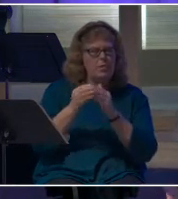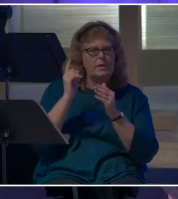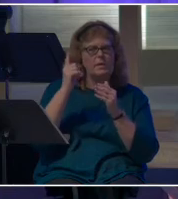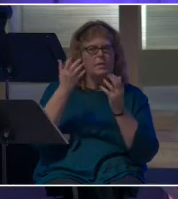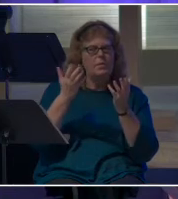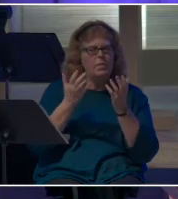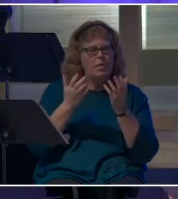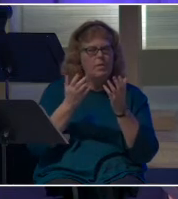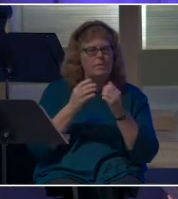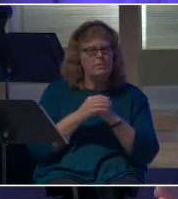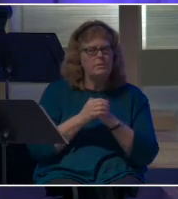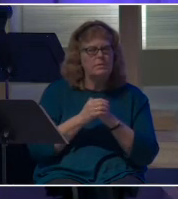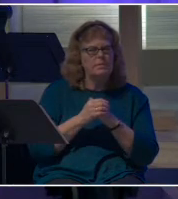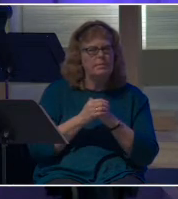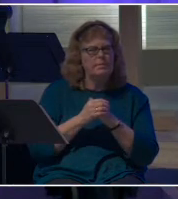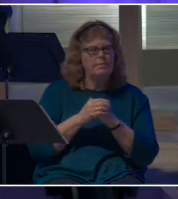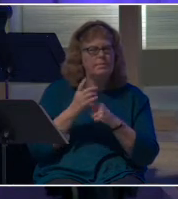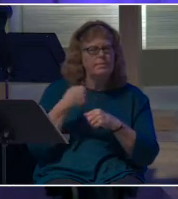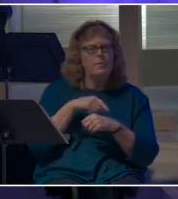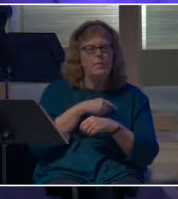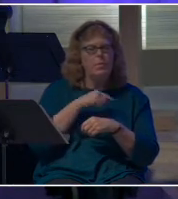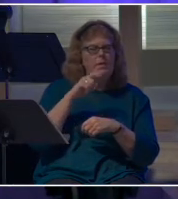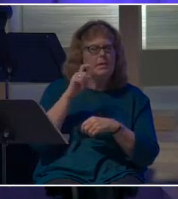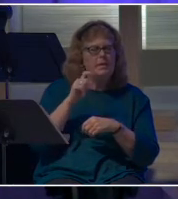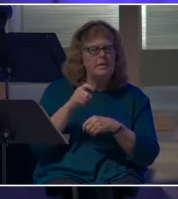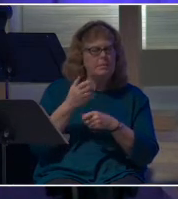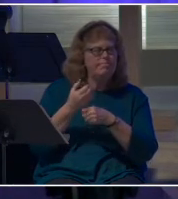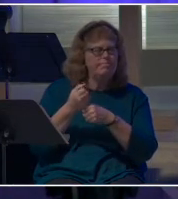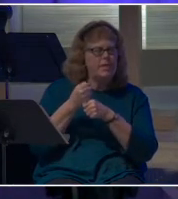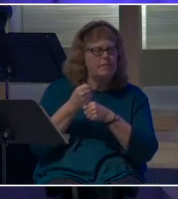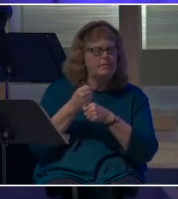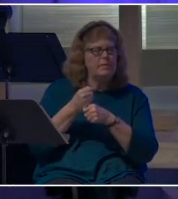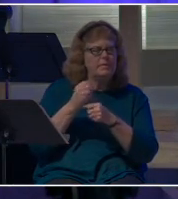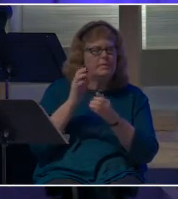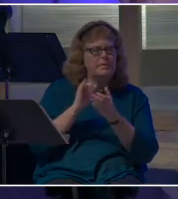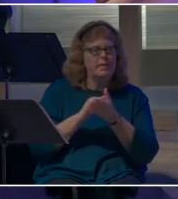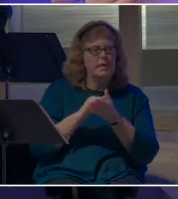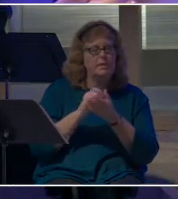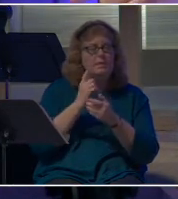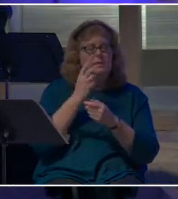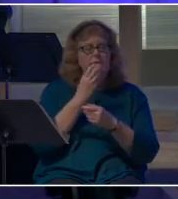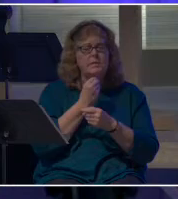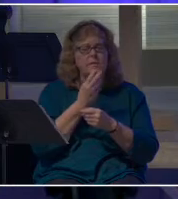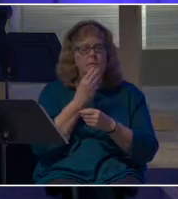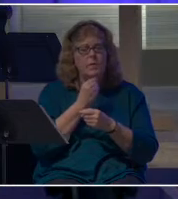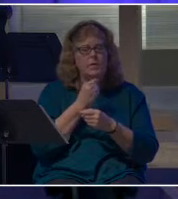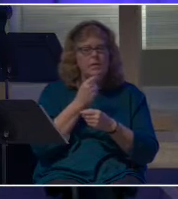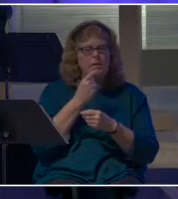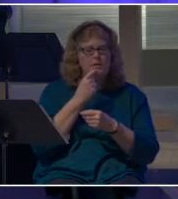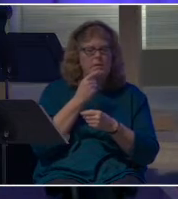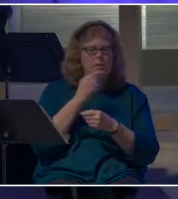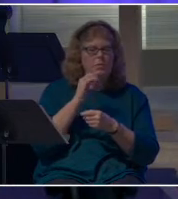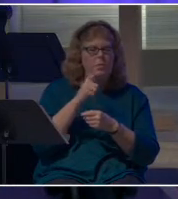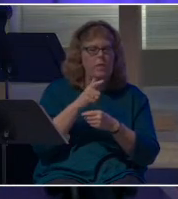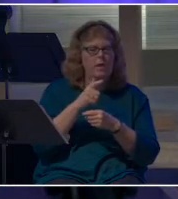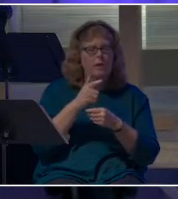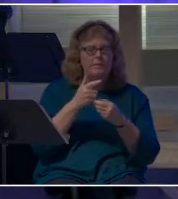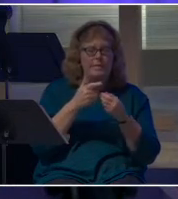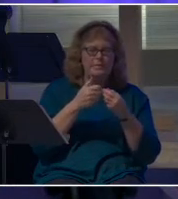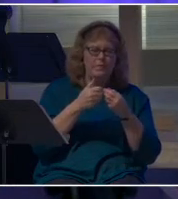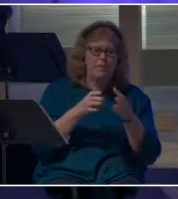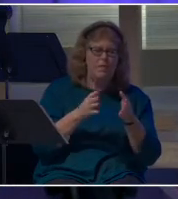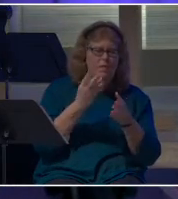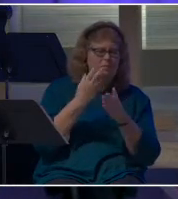to. And we need to have confidence and trust in that. You see, the Israelites said, well, if we're losing